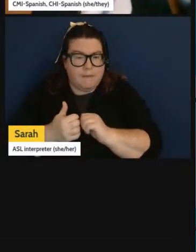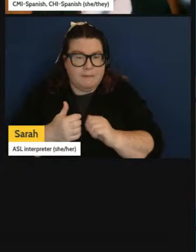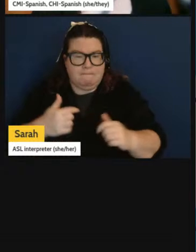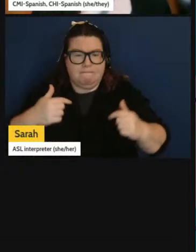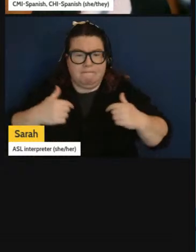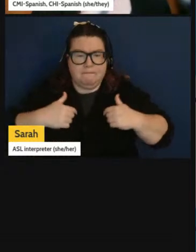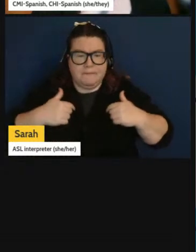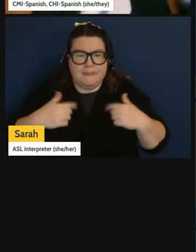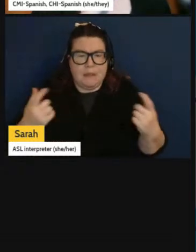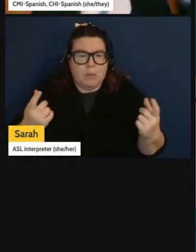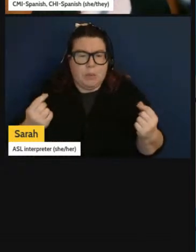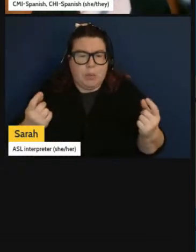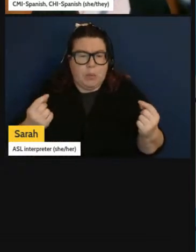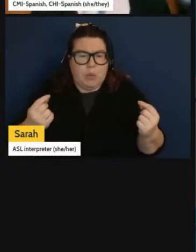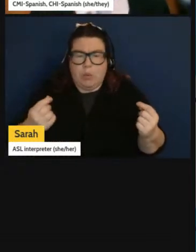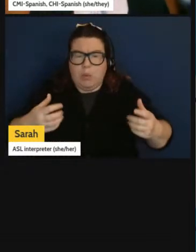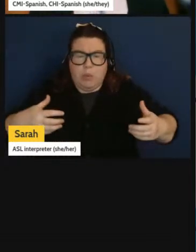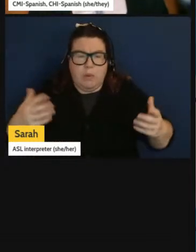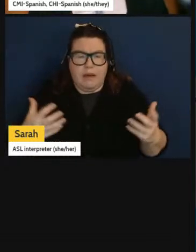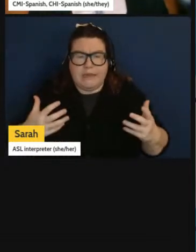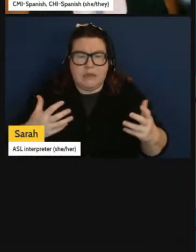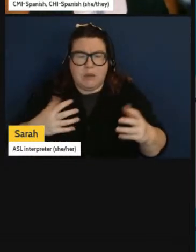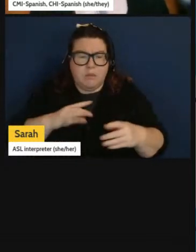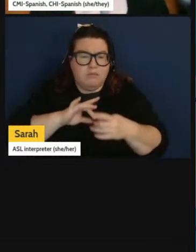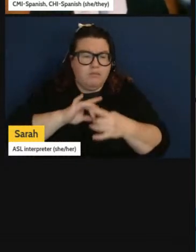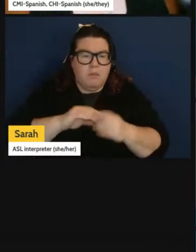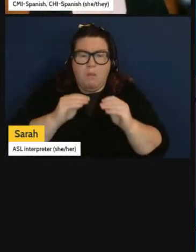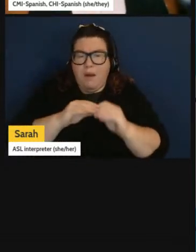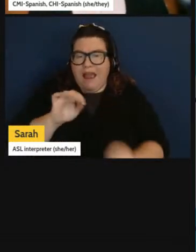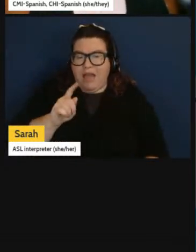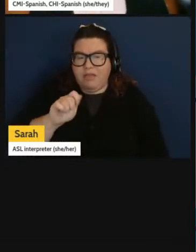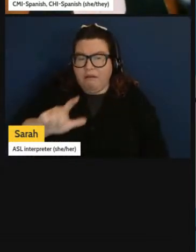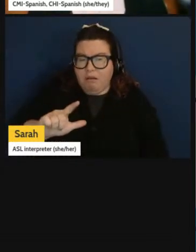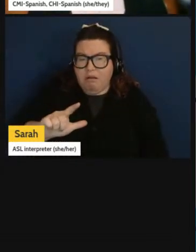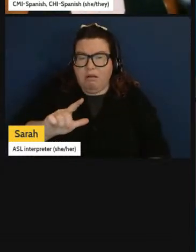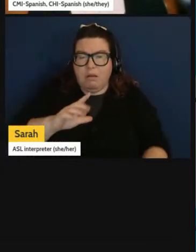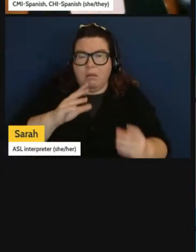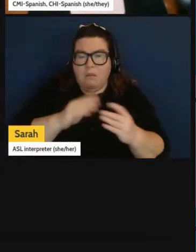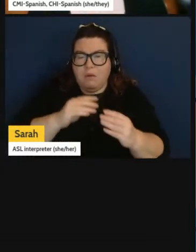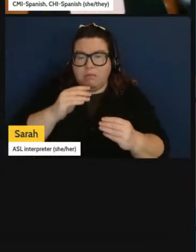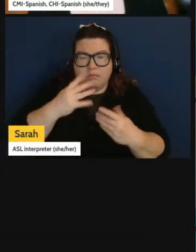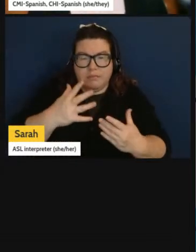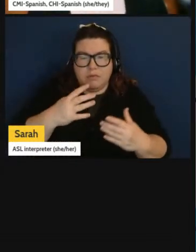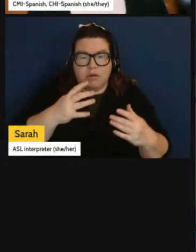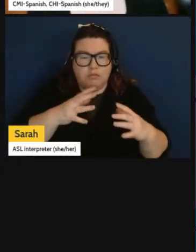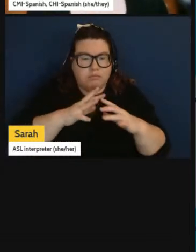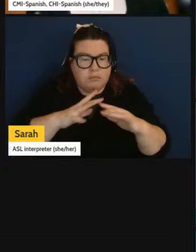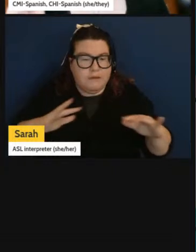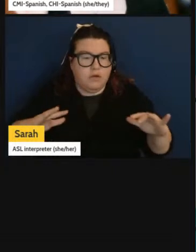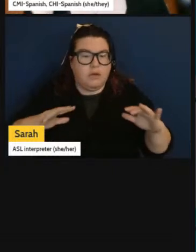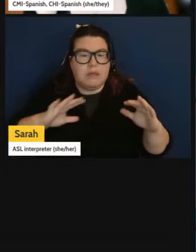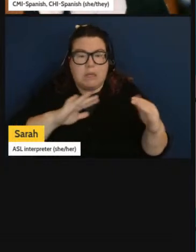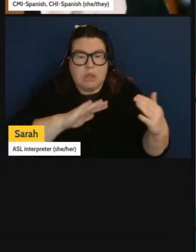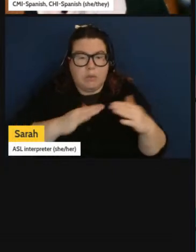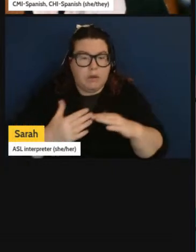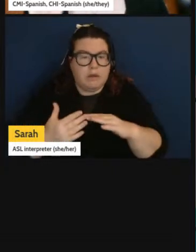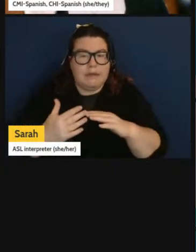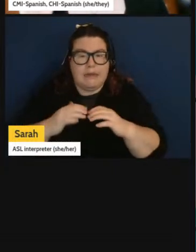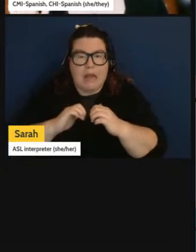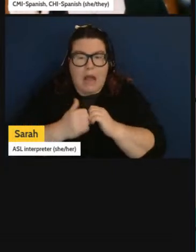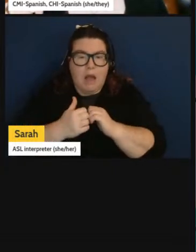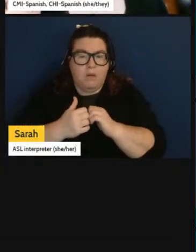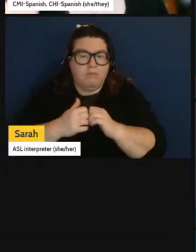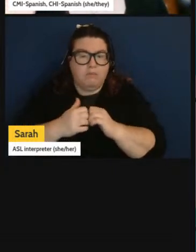to provide more ethical and affirming interpretation services to diverse communities? So